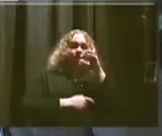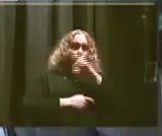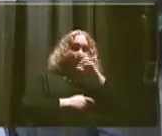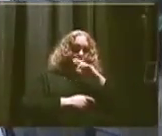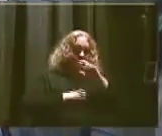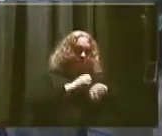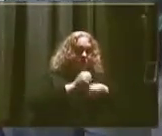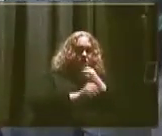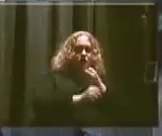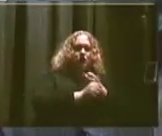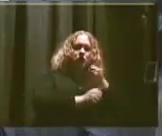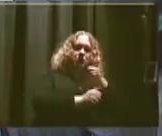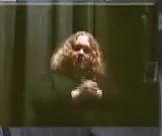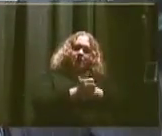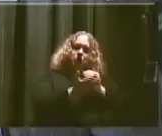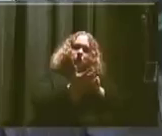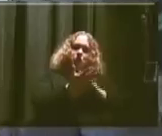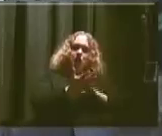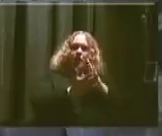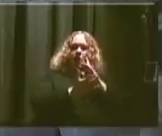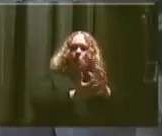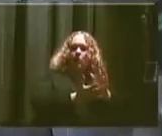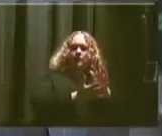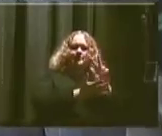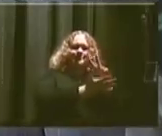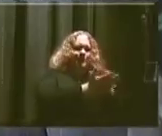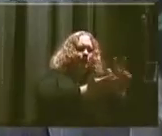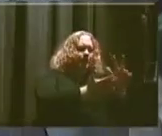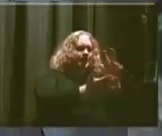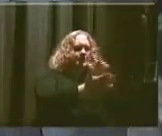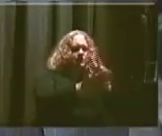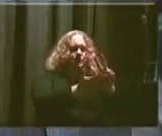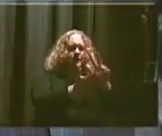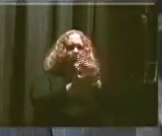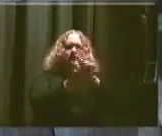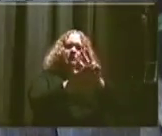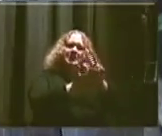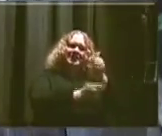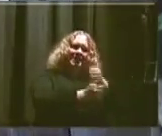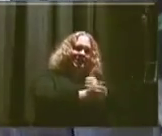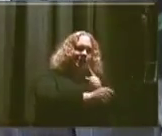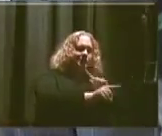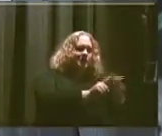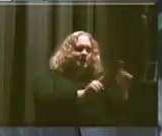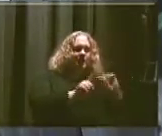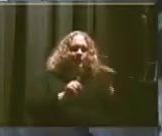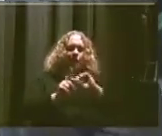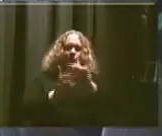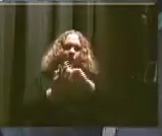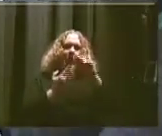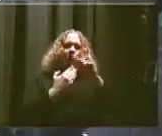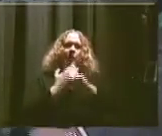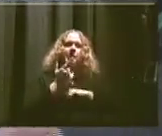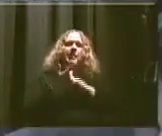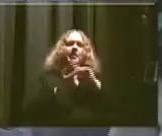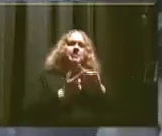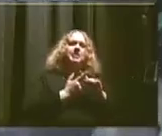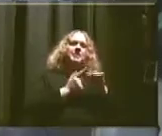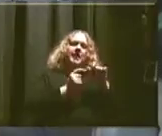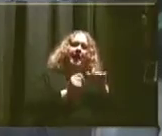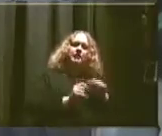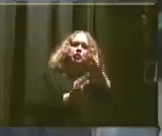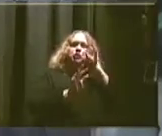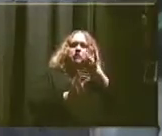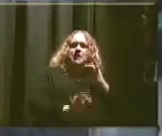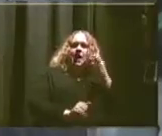And that's to give them an opportunity to determine which magnet they want to go into in their sophomore year. And then when they become